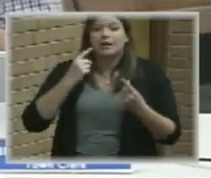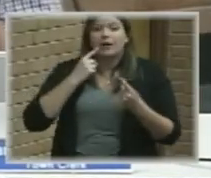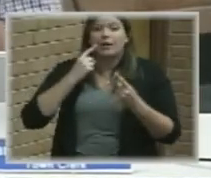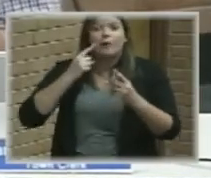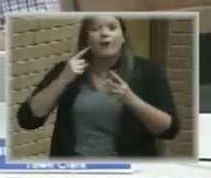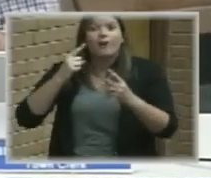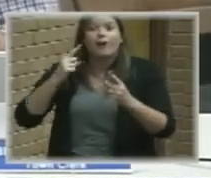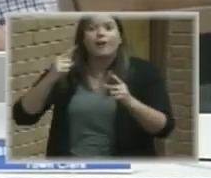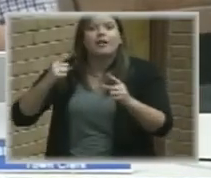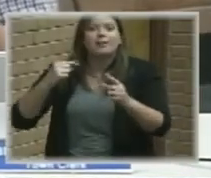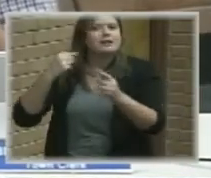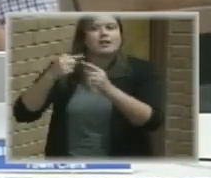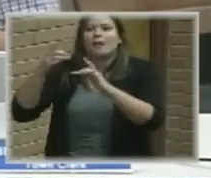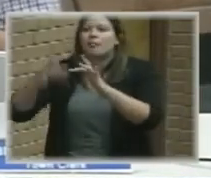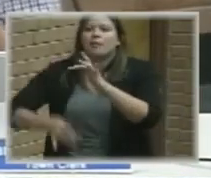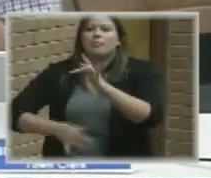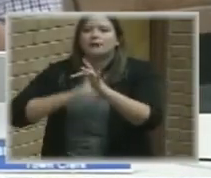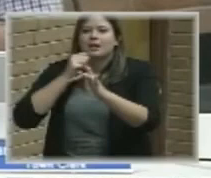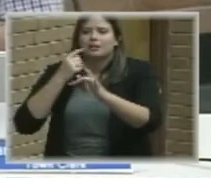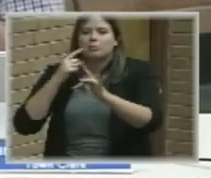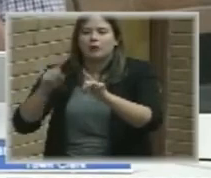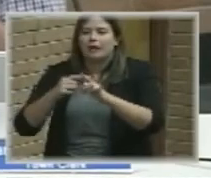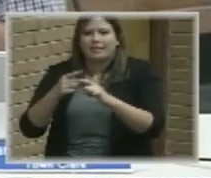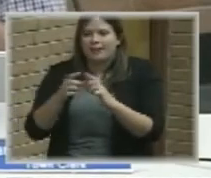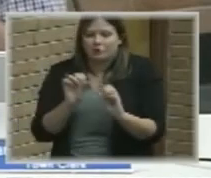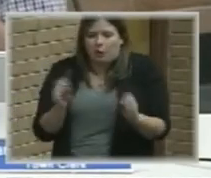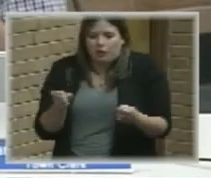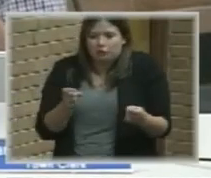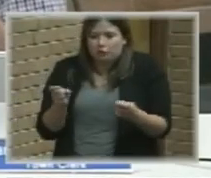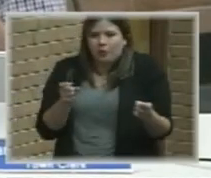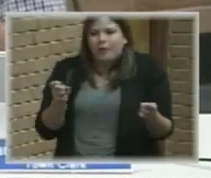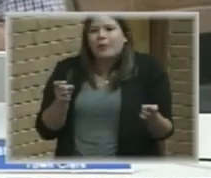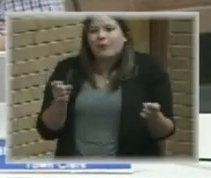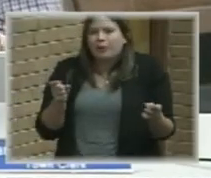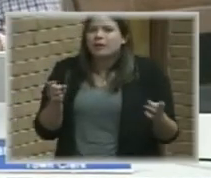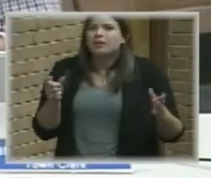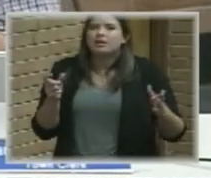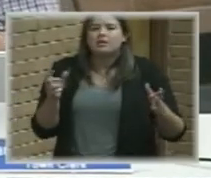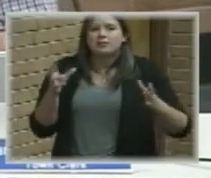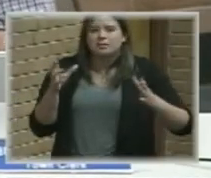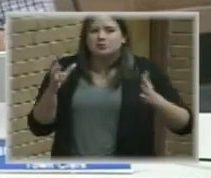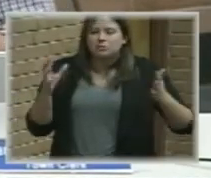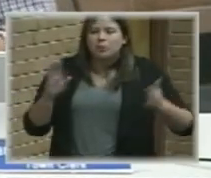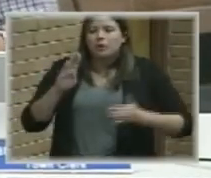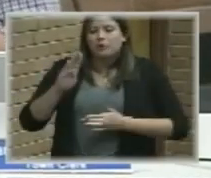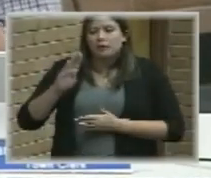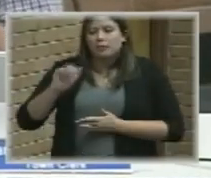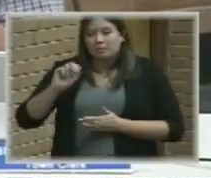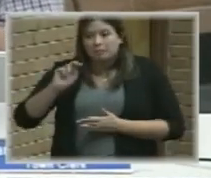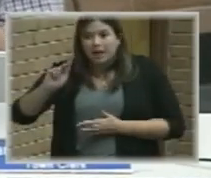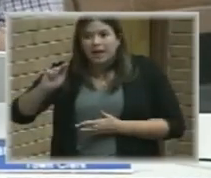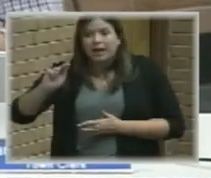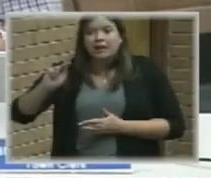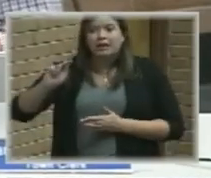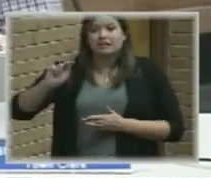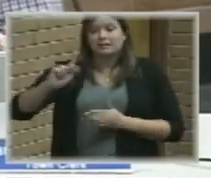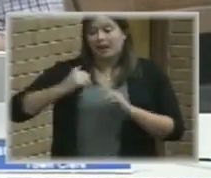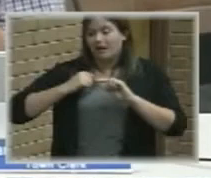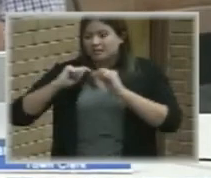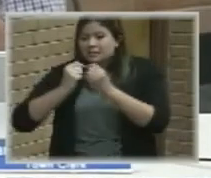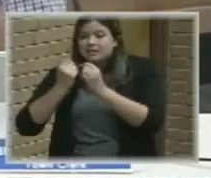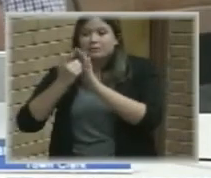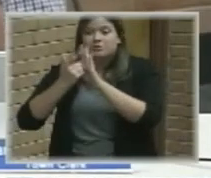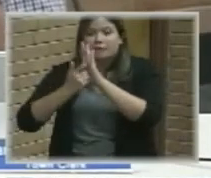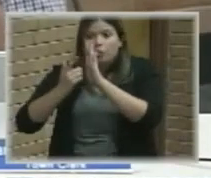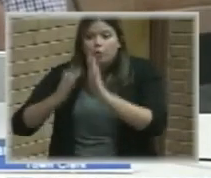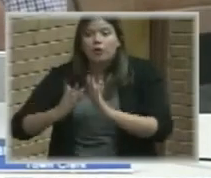and you really have absolutely no control over it. The banks have, teams of lawyers on